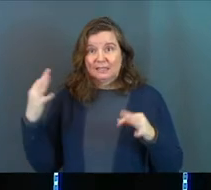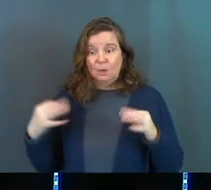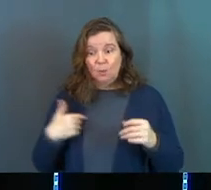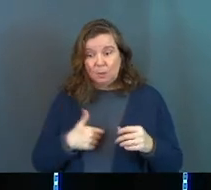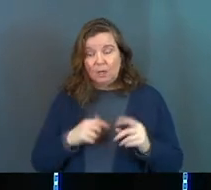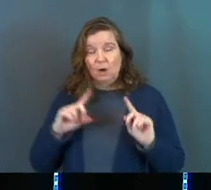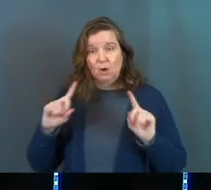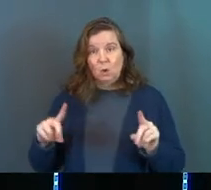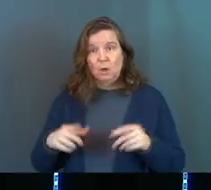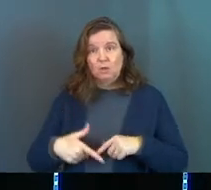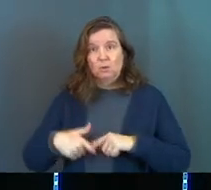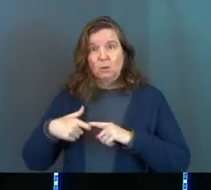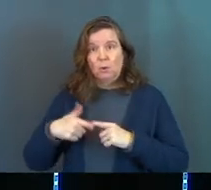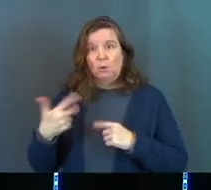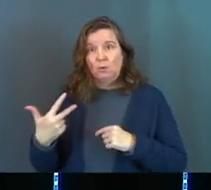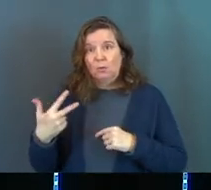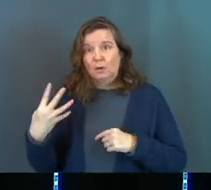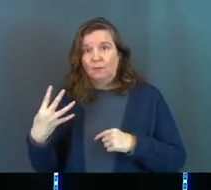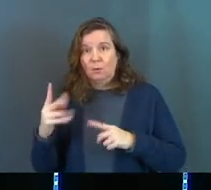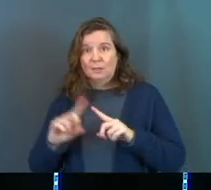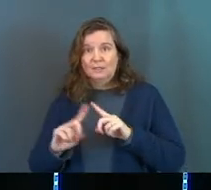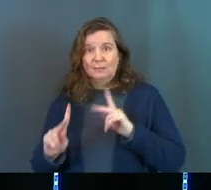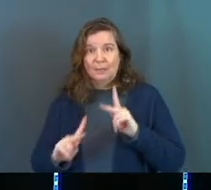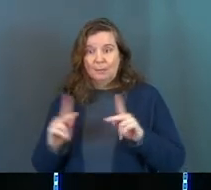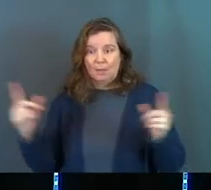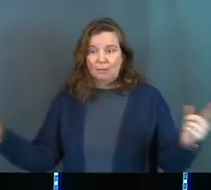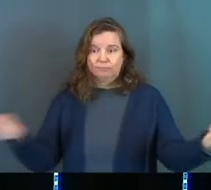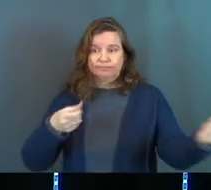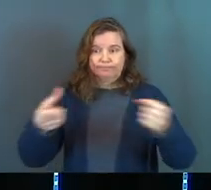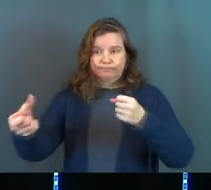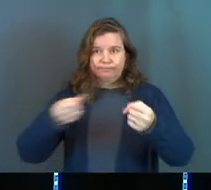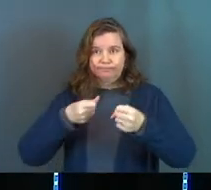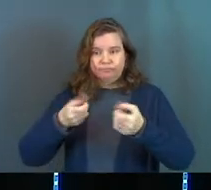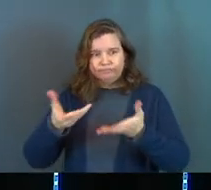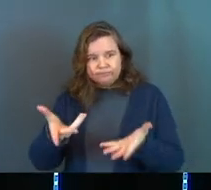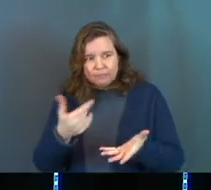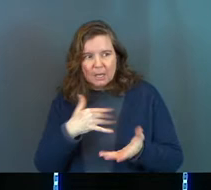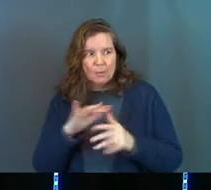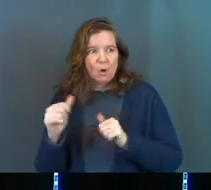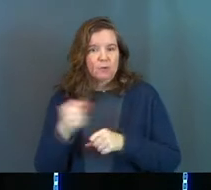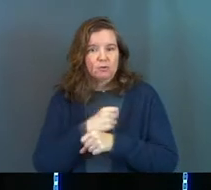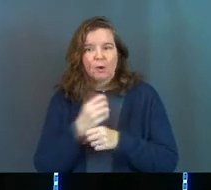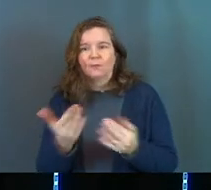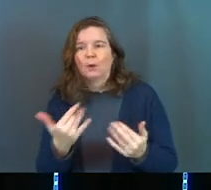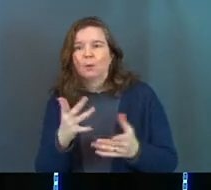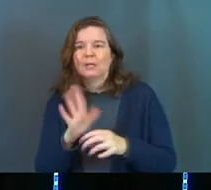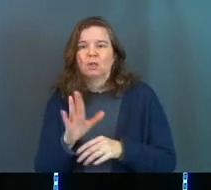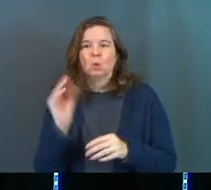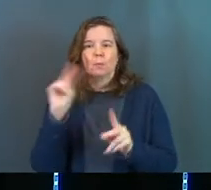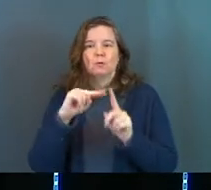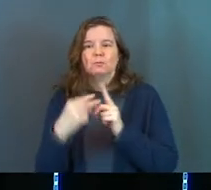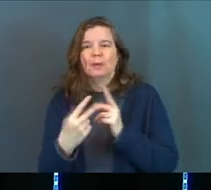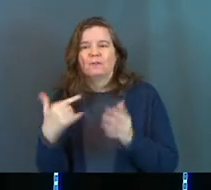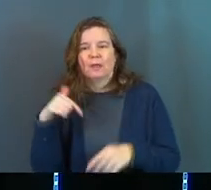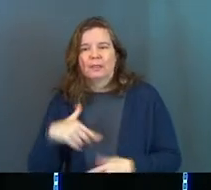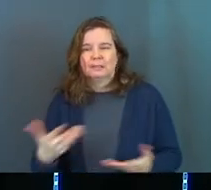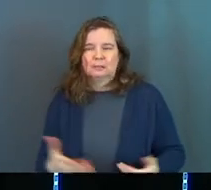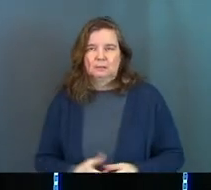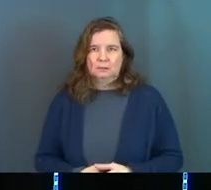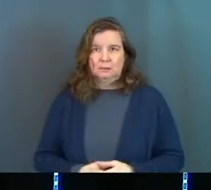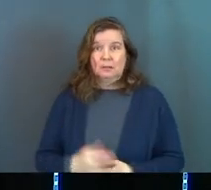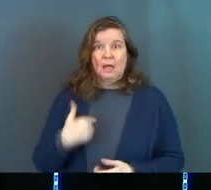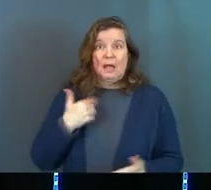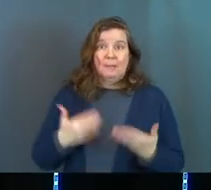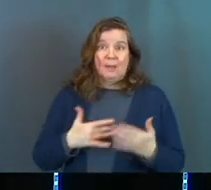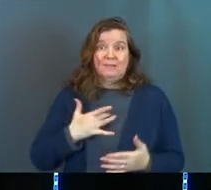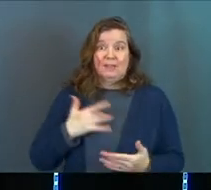decision, we're going to pull three or four godly people in and say, I'm taking you out to coffee. I just want to get your perspective on this.